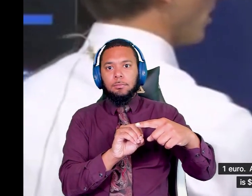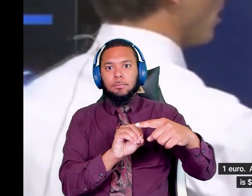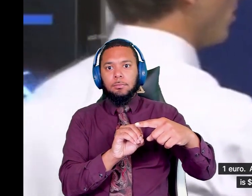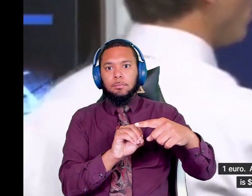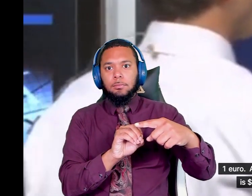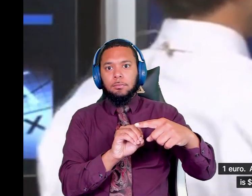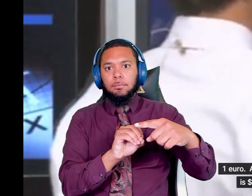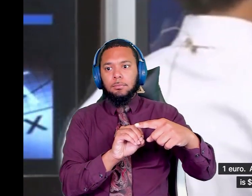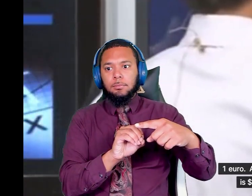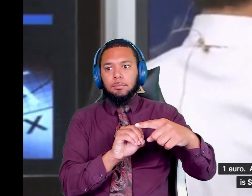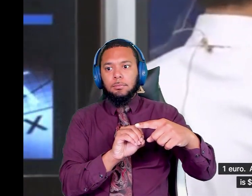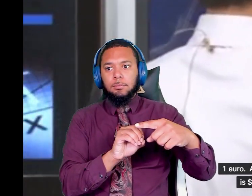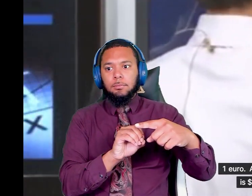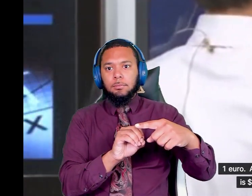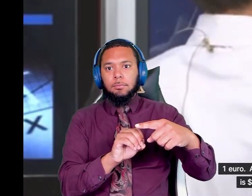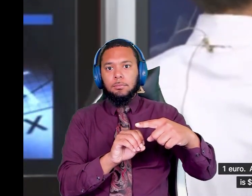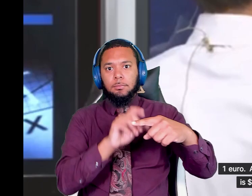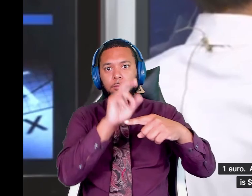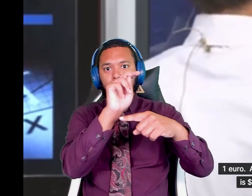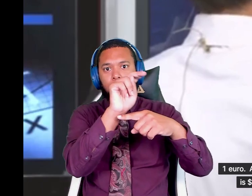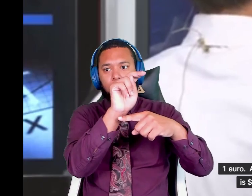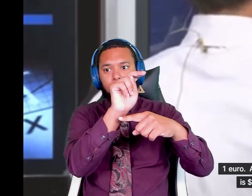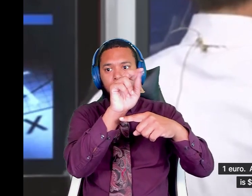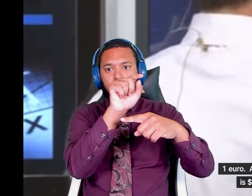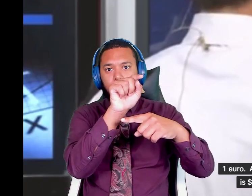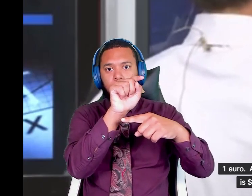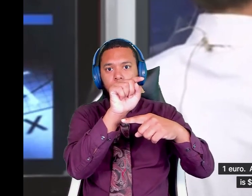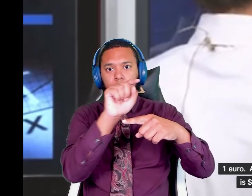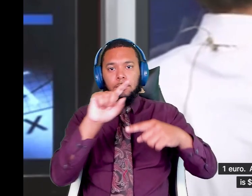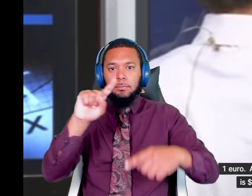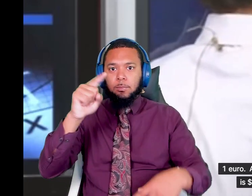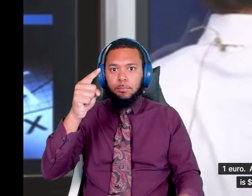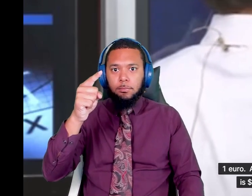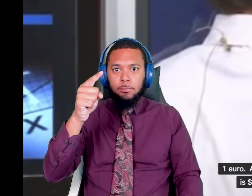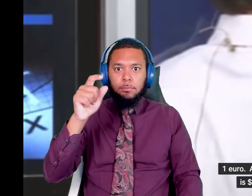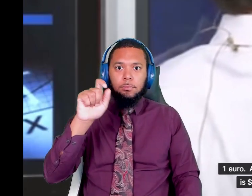And what we want on the numerator is